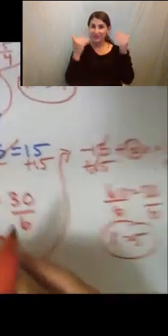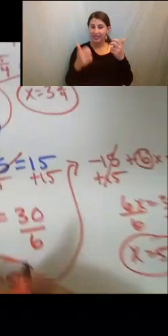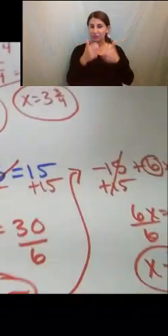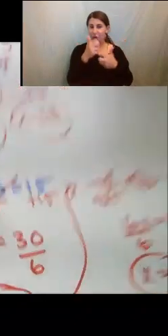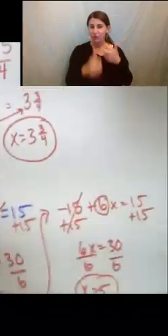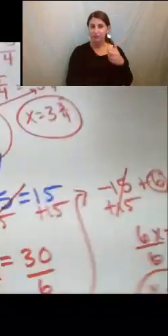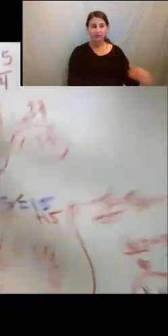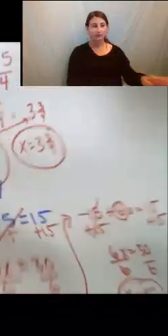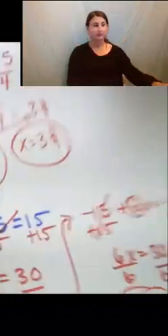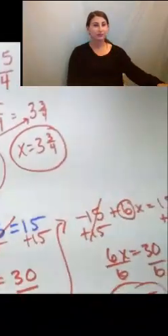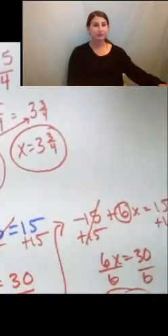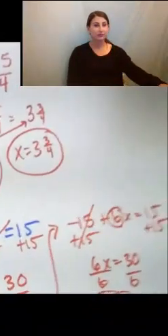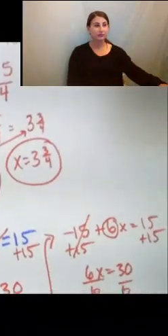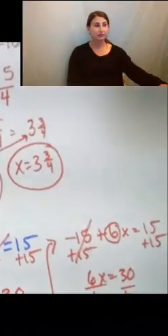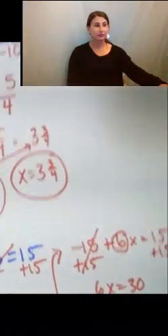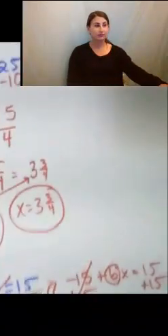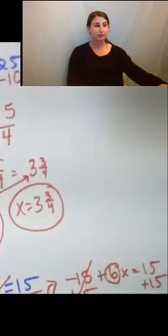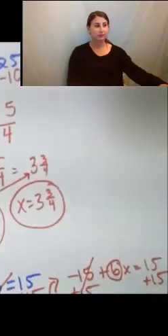next problem.